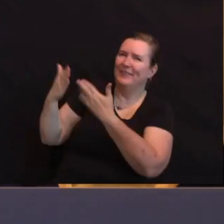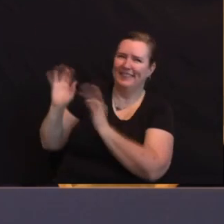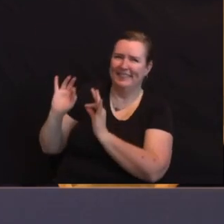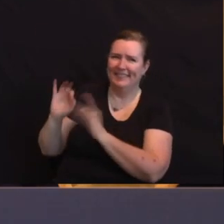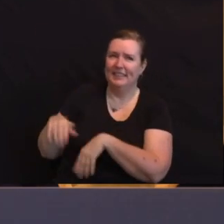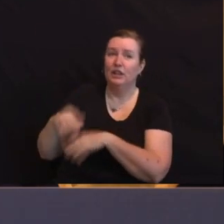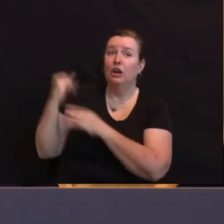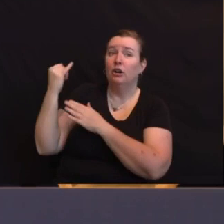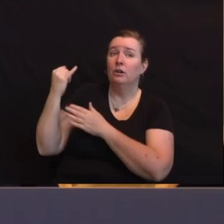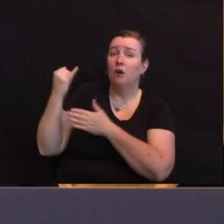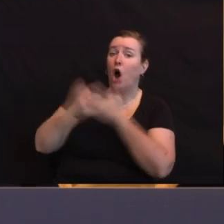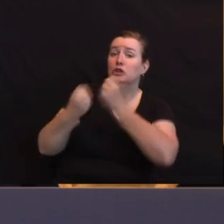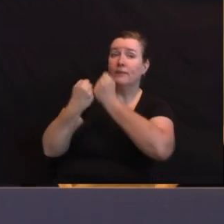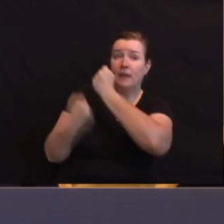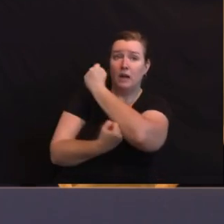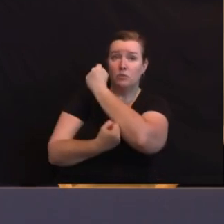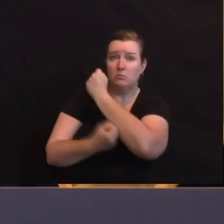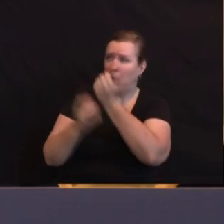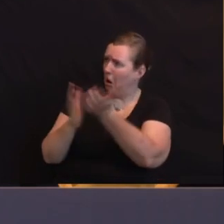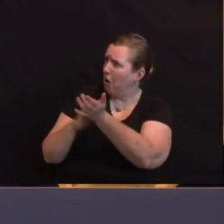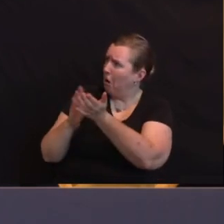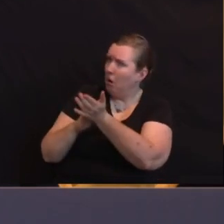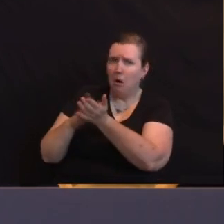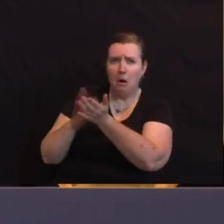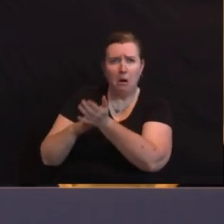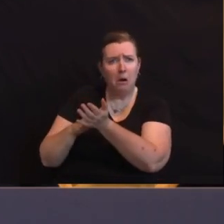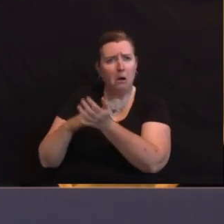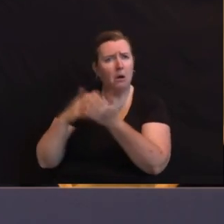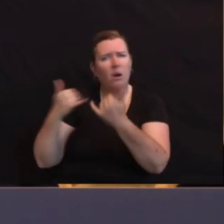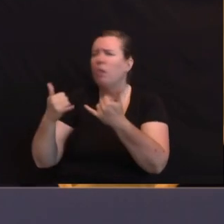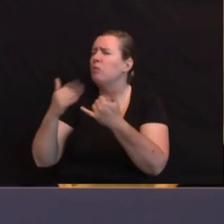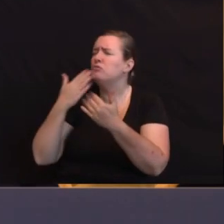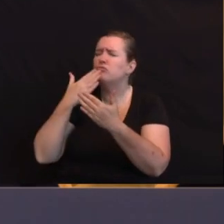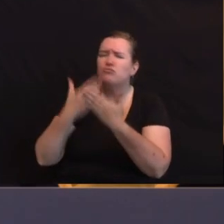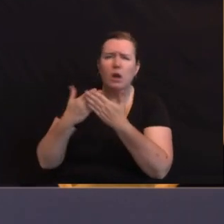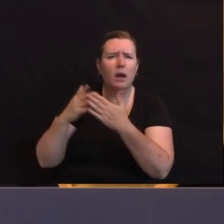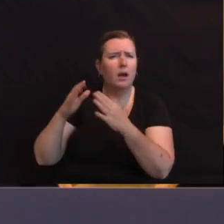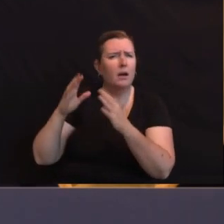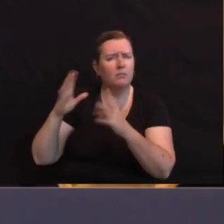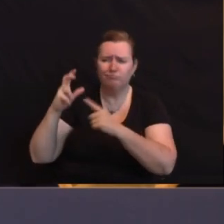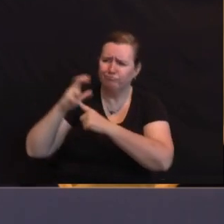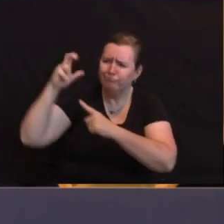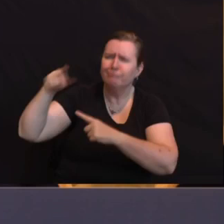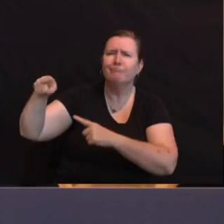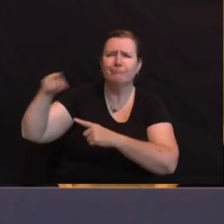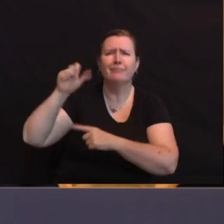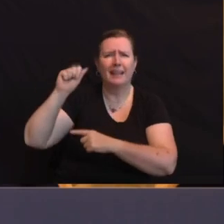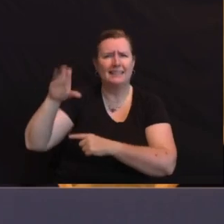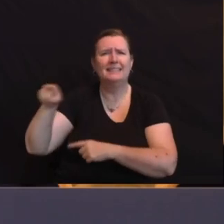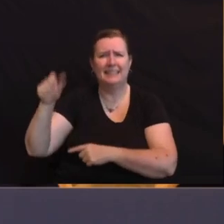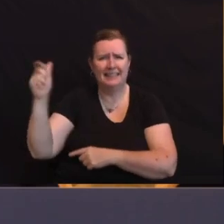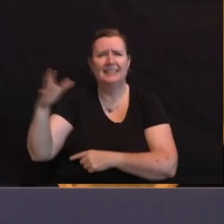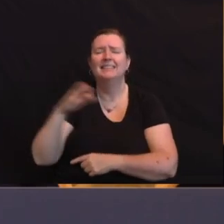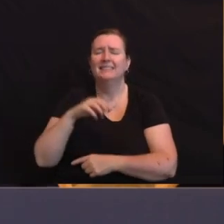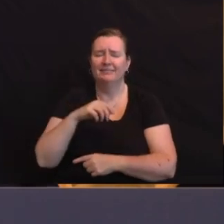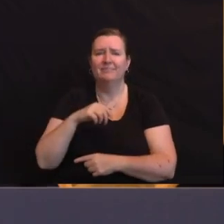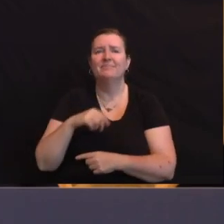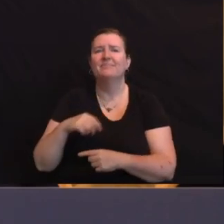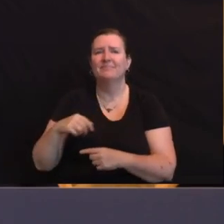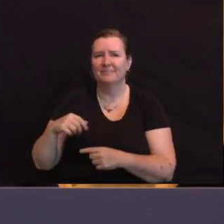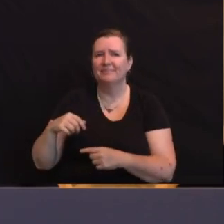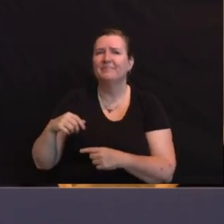also. Didn't know that was going to be mentioned. Fantastic organization. Great. Get to know it. Governor, this past week, the Budokan and